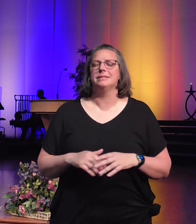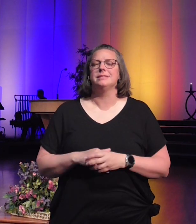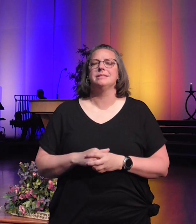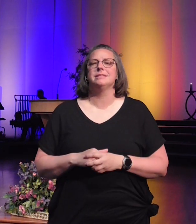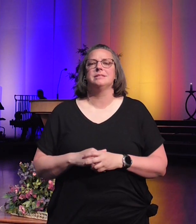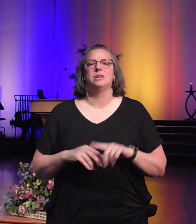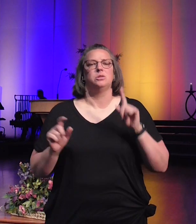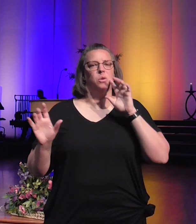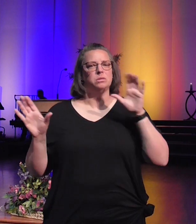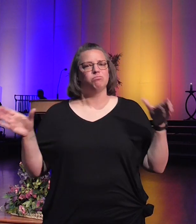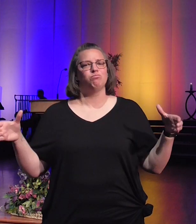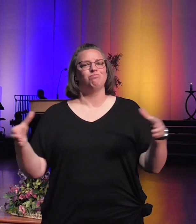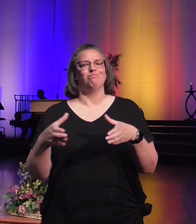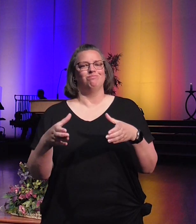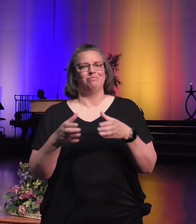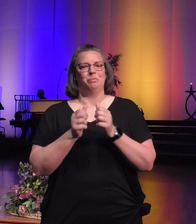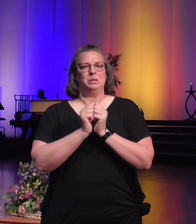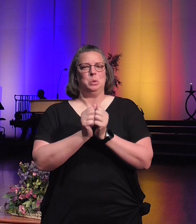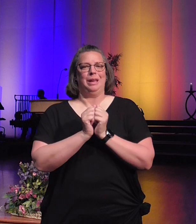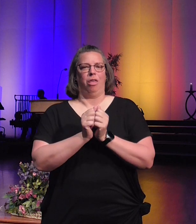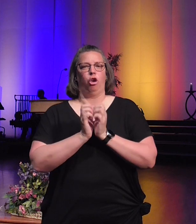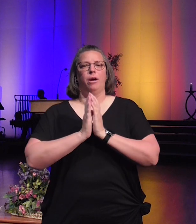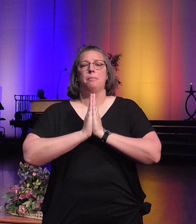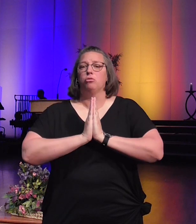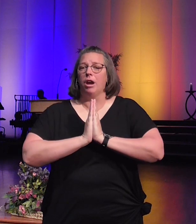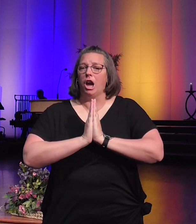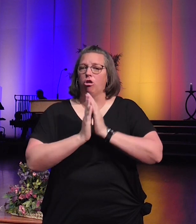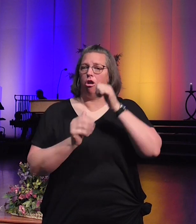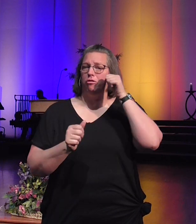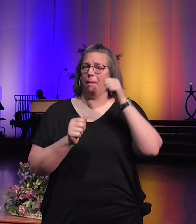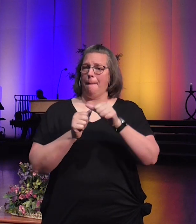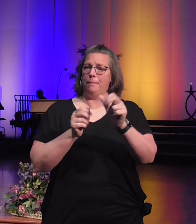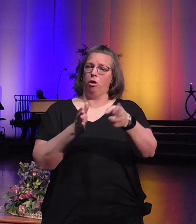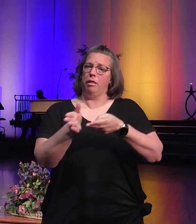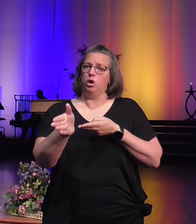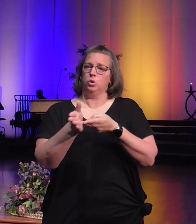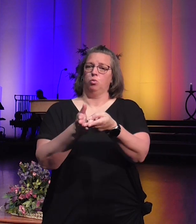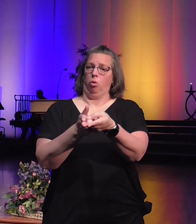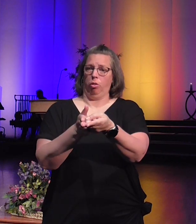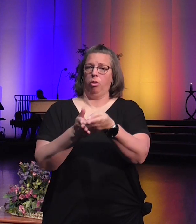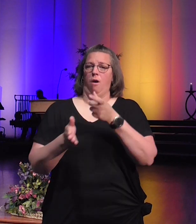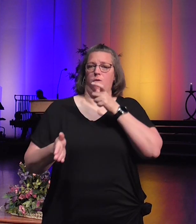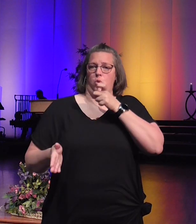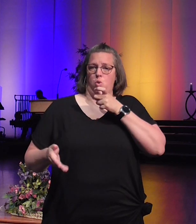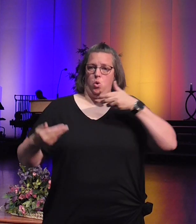to come together in prayer, to remember the truth of who we are,